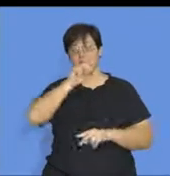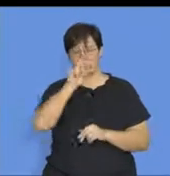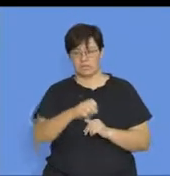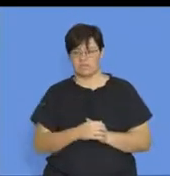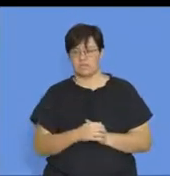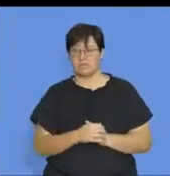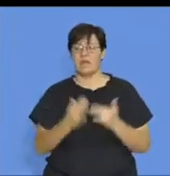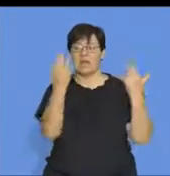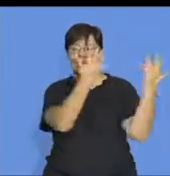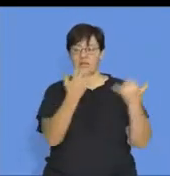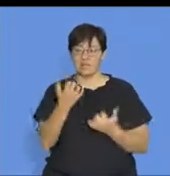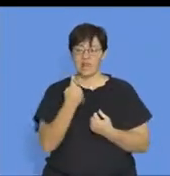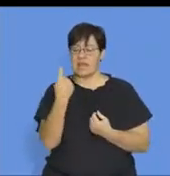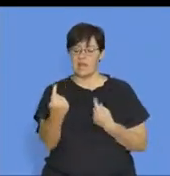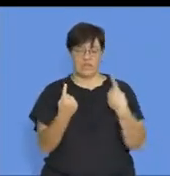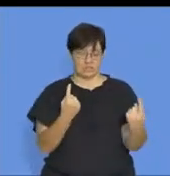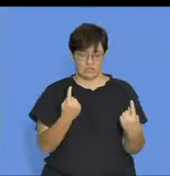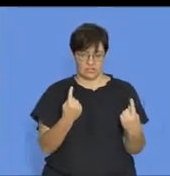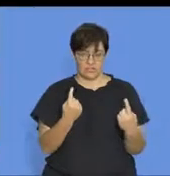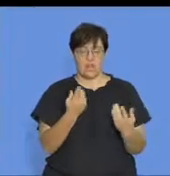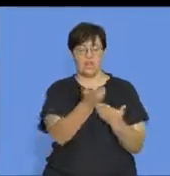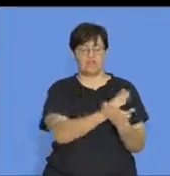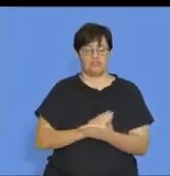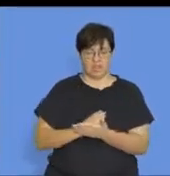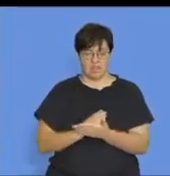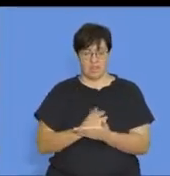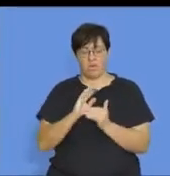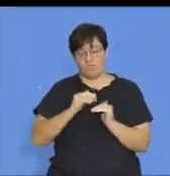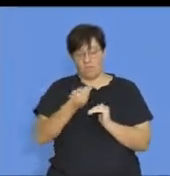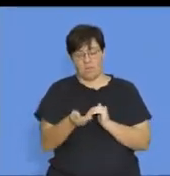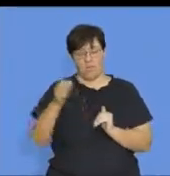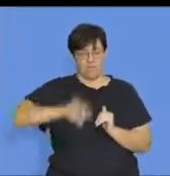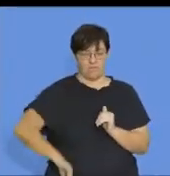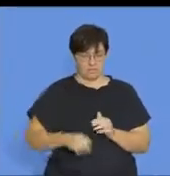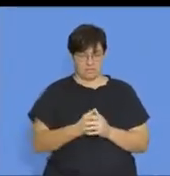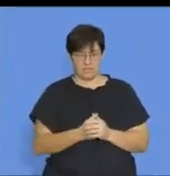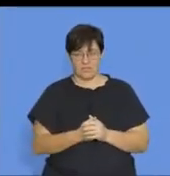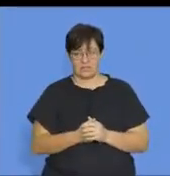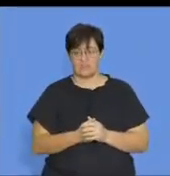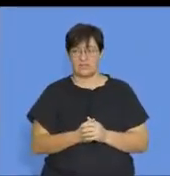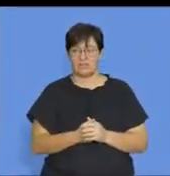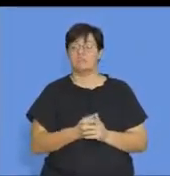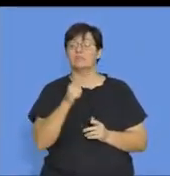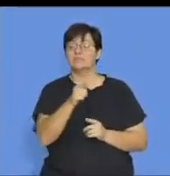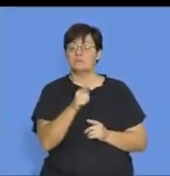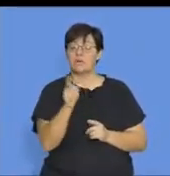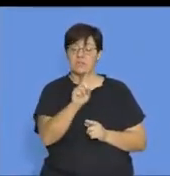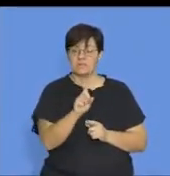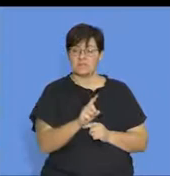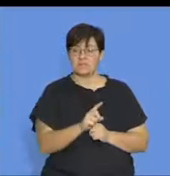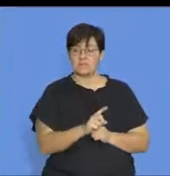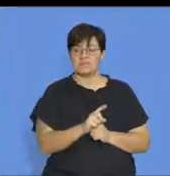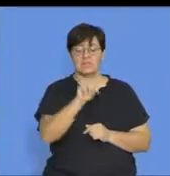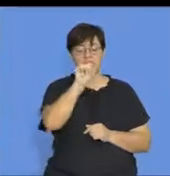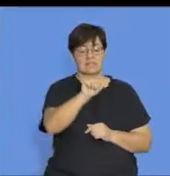final question, calculate each partner's share of remaining profit. So remember, that remaining profit